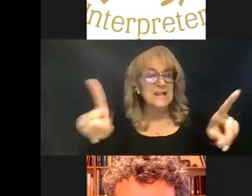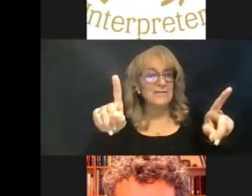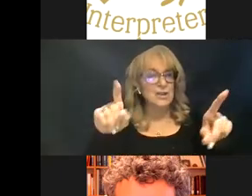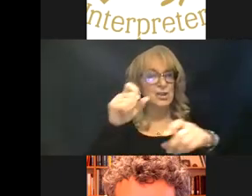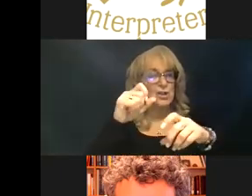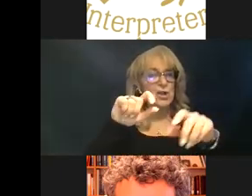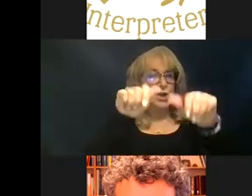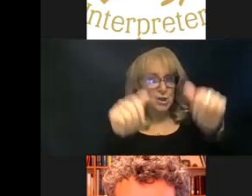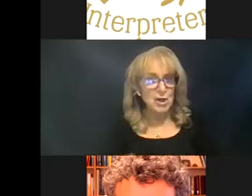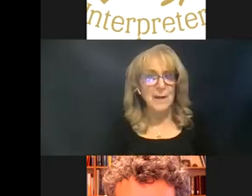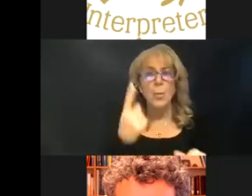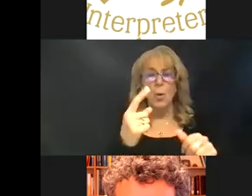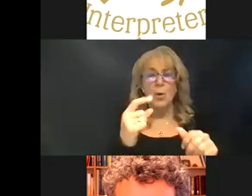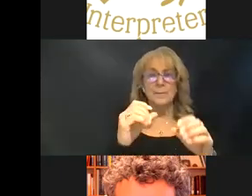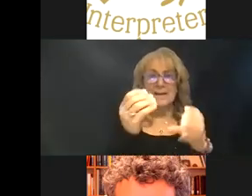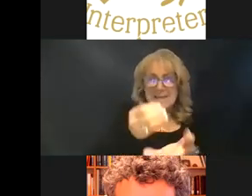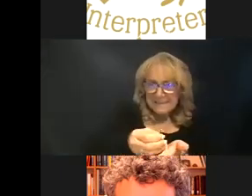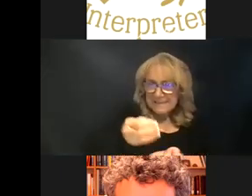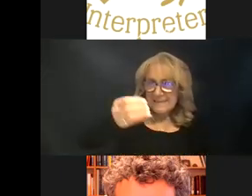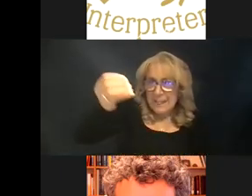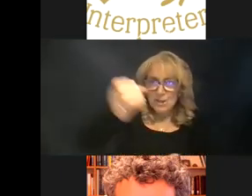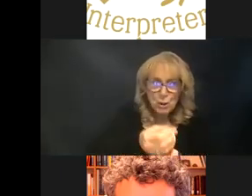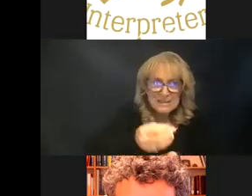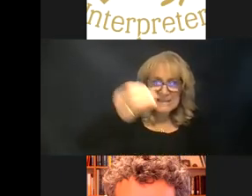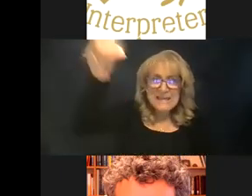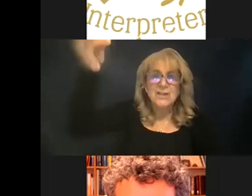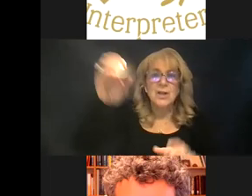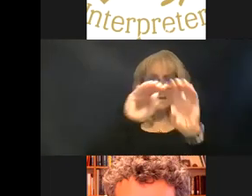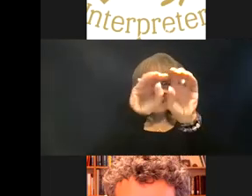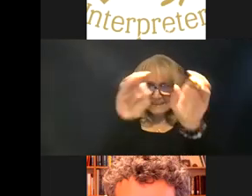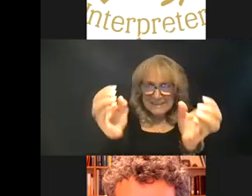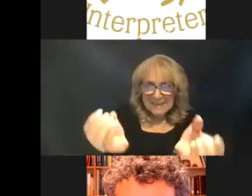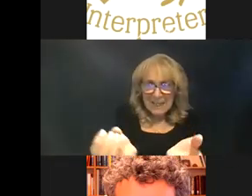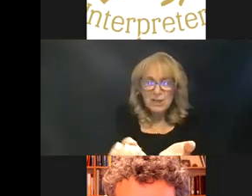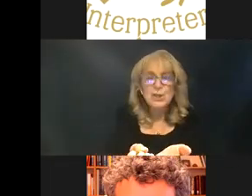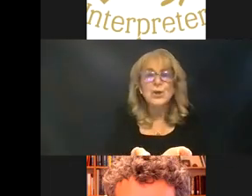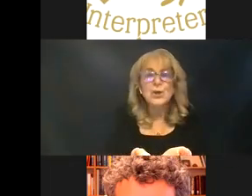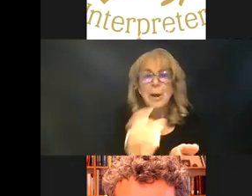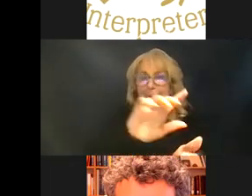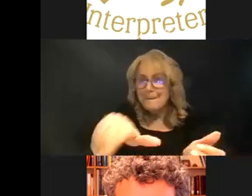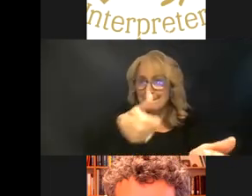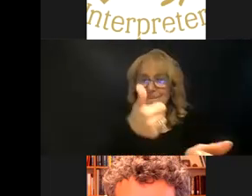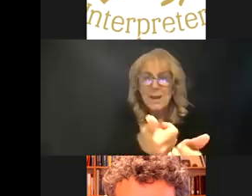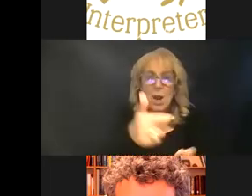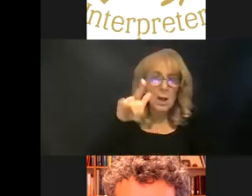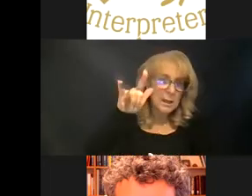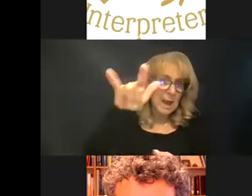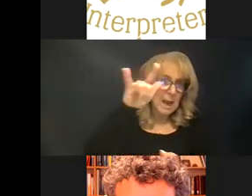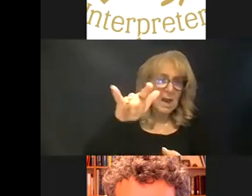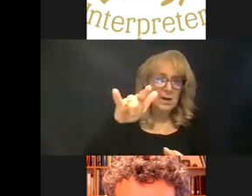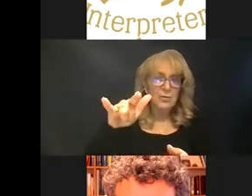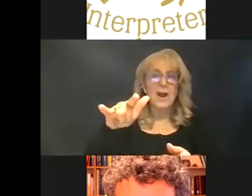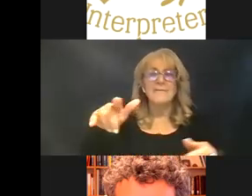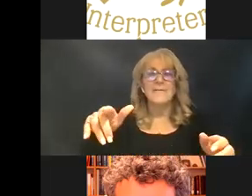can be a cylinder, and then this is a cylinder that is generated behind the aircraft wings. And then there's another structure that we